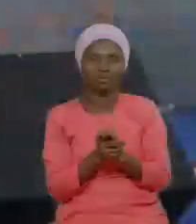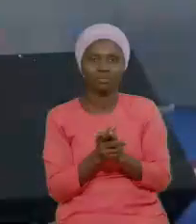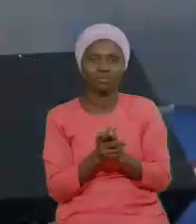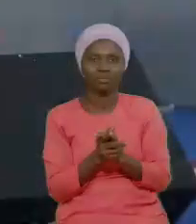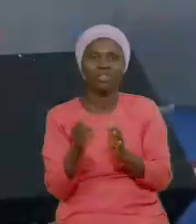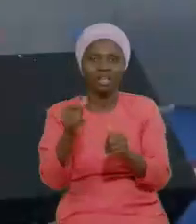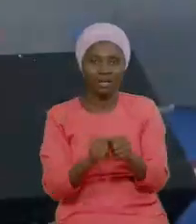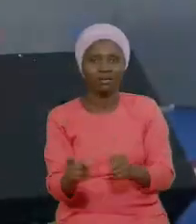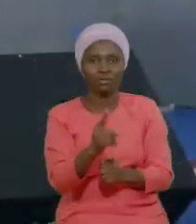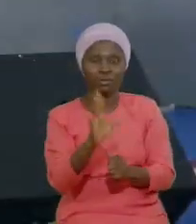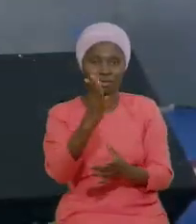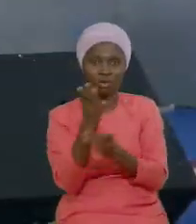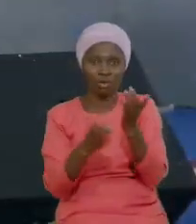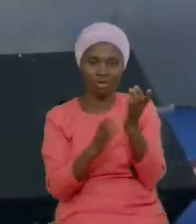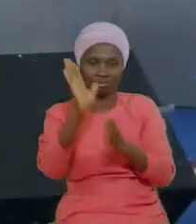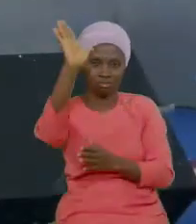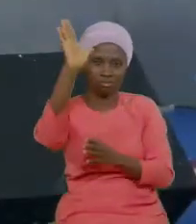Everybody, raise up your hand now.